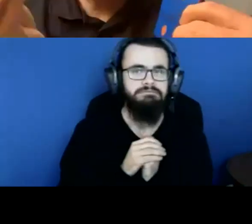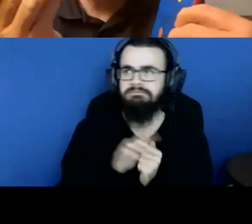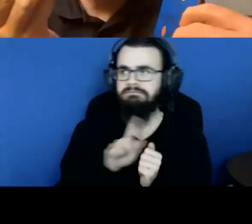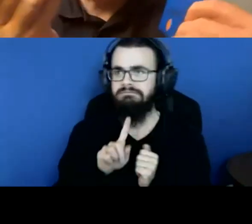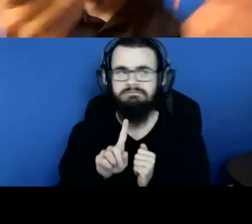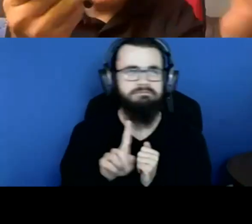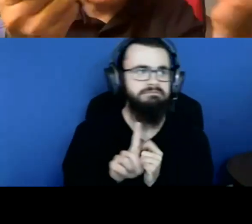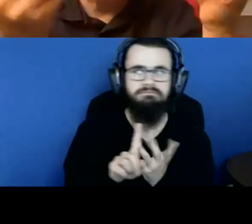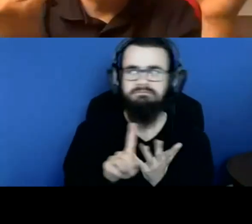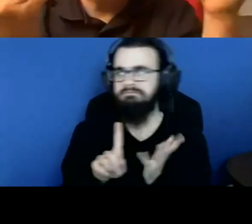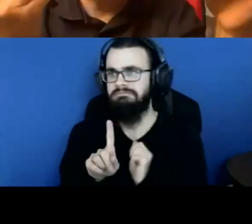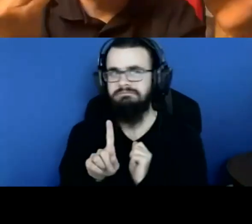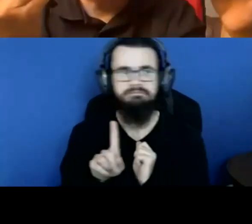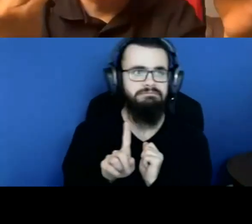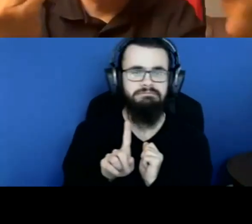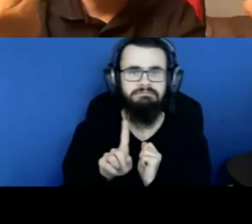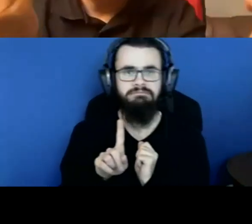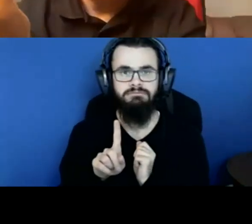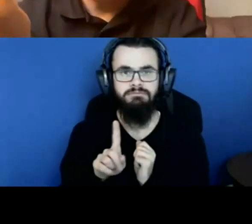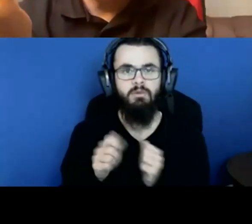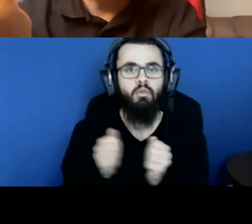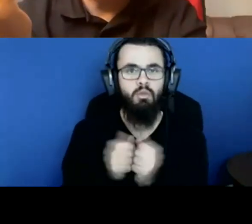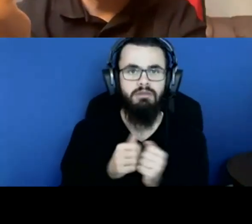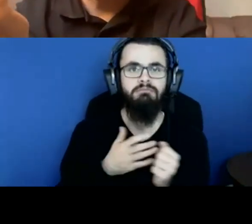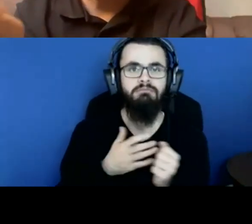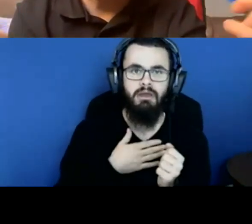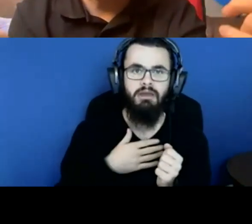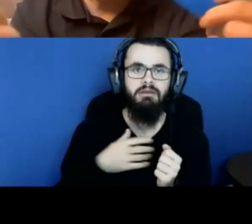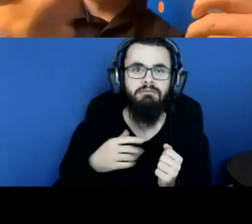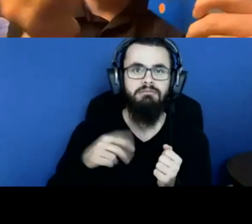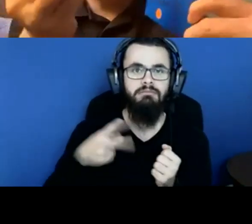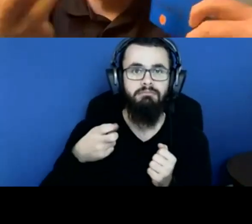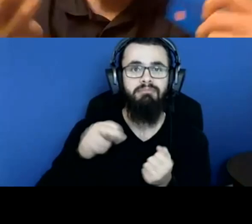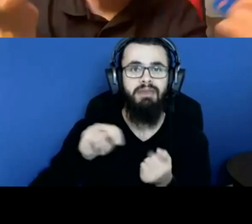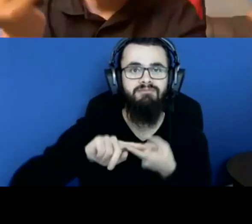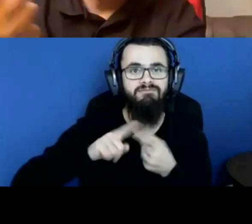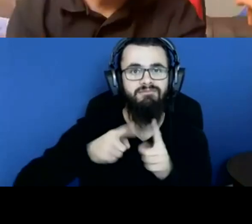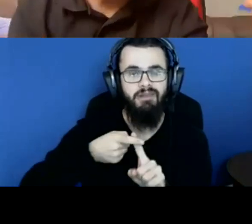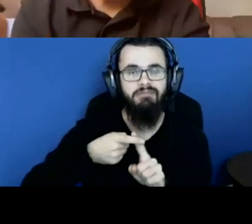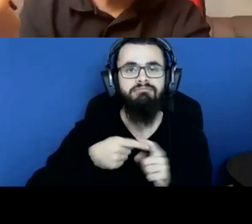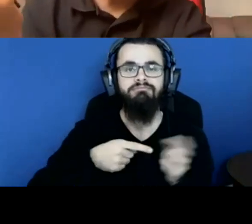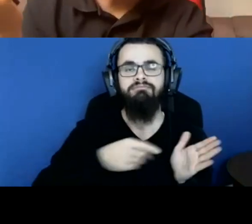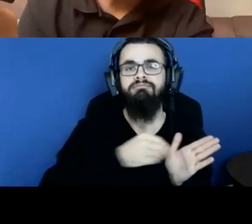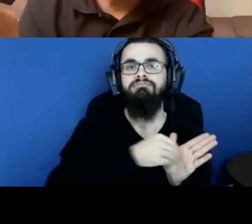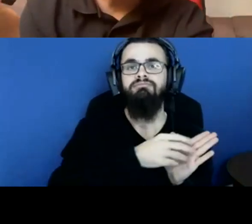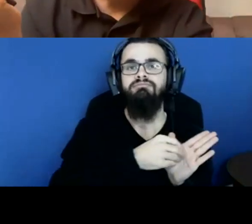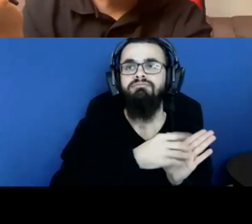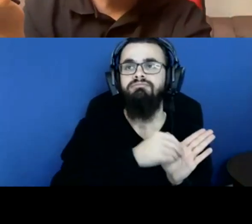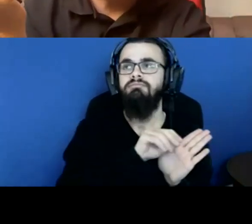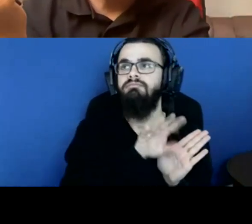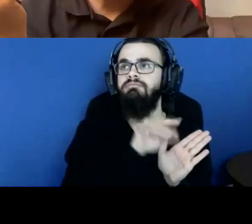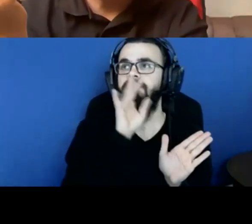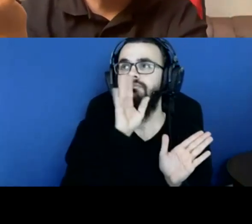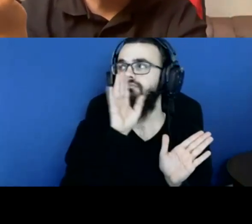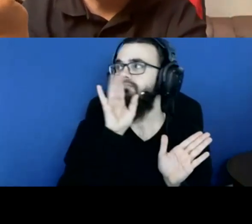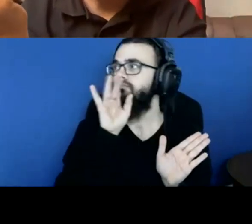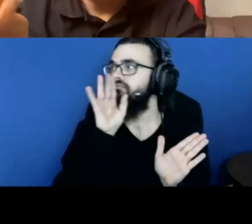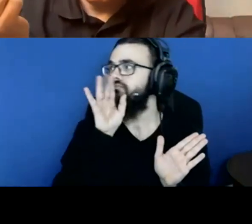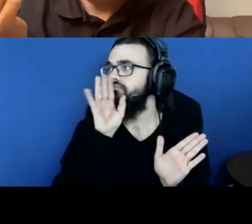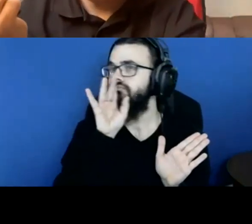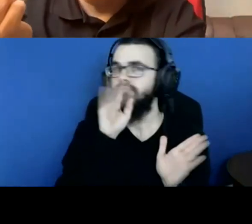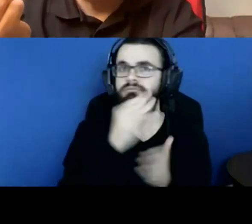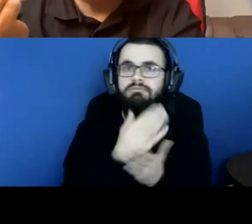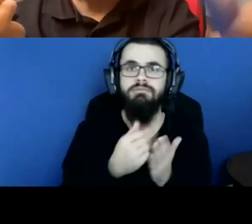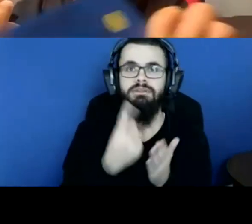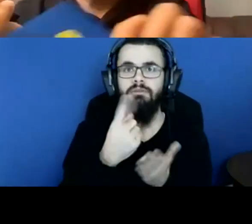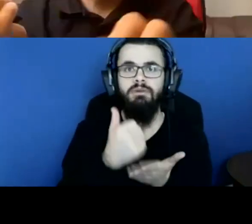just have one of these in my hand and be able to use this until somebody tapped me on the shoulder and said,